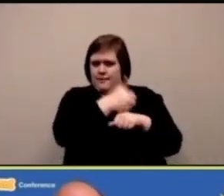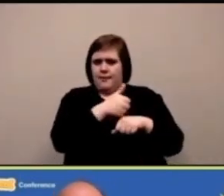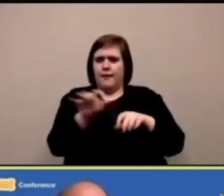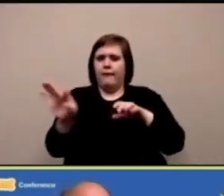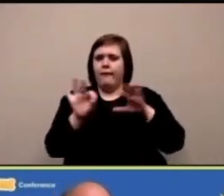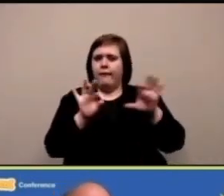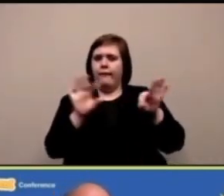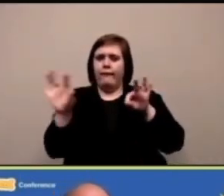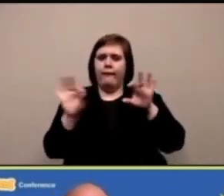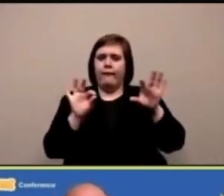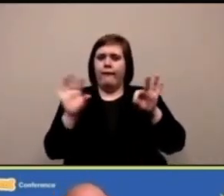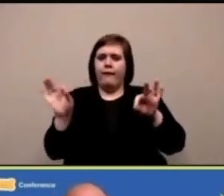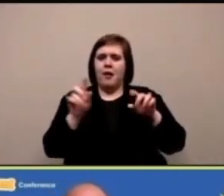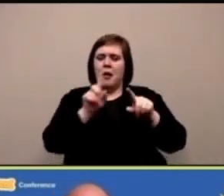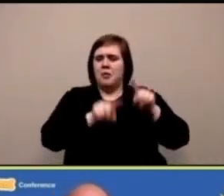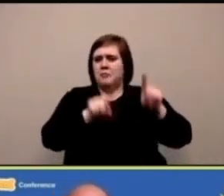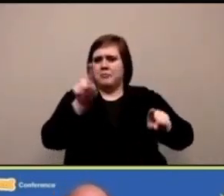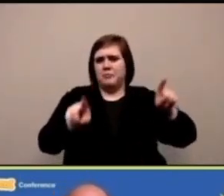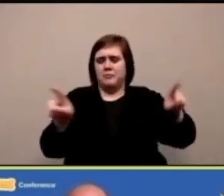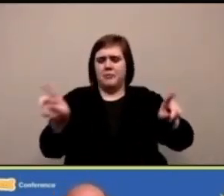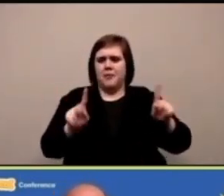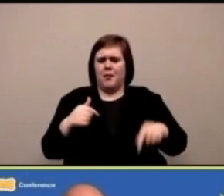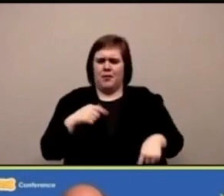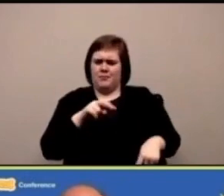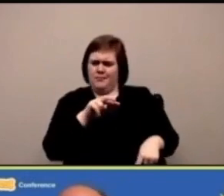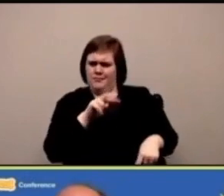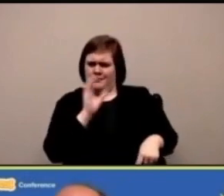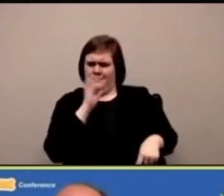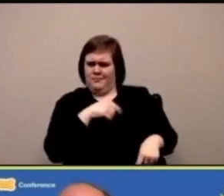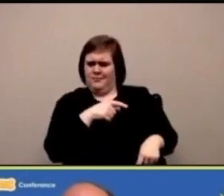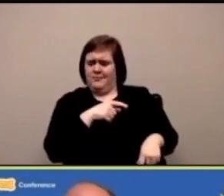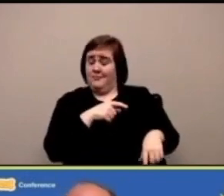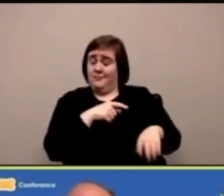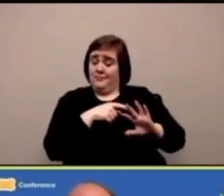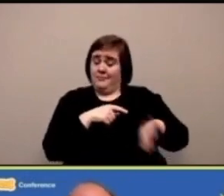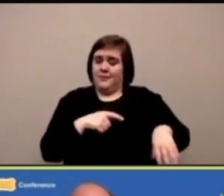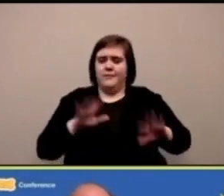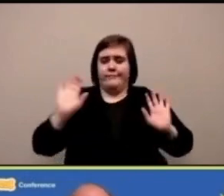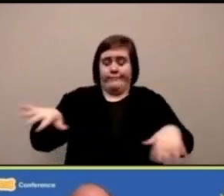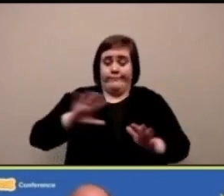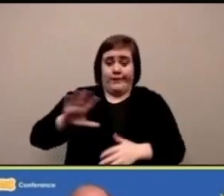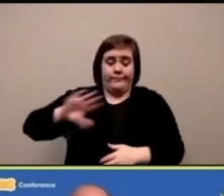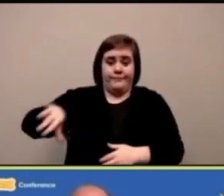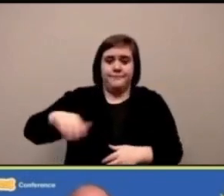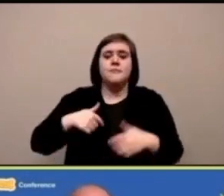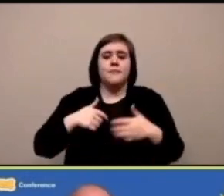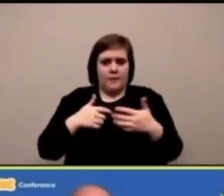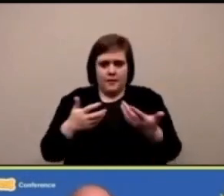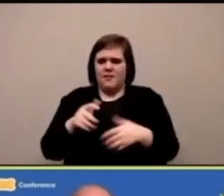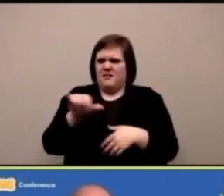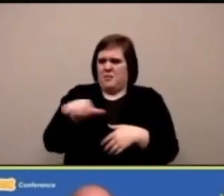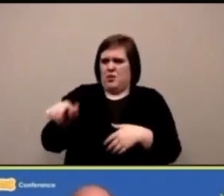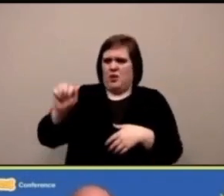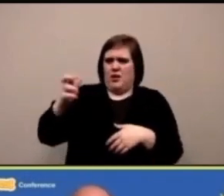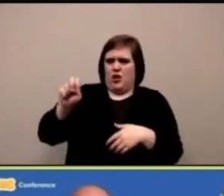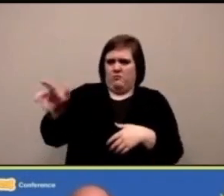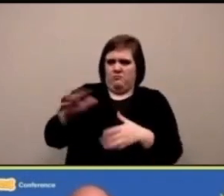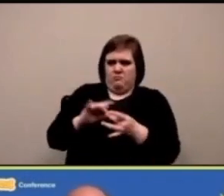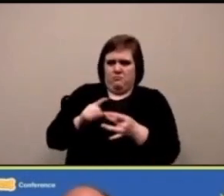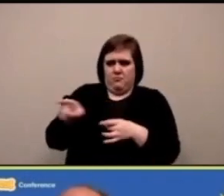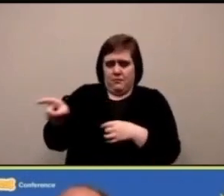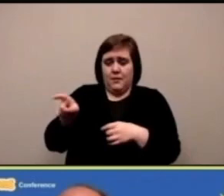random objects. Some people think I'm a little kooky for it, but that's okay. And similar to what Aaron was talking about